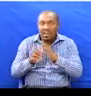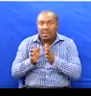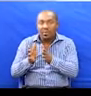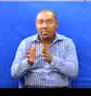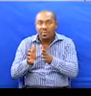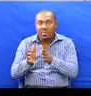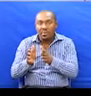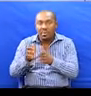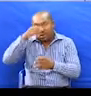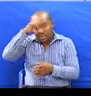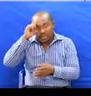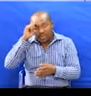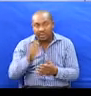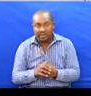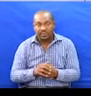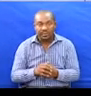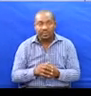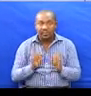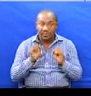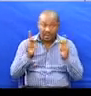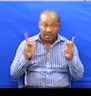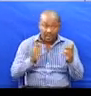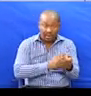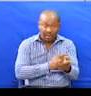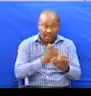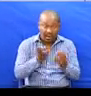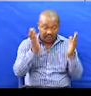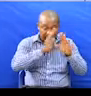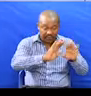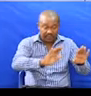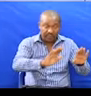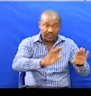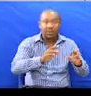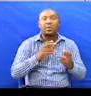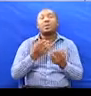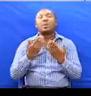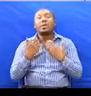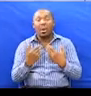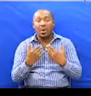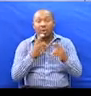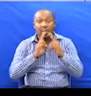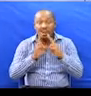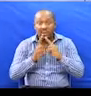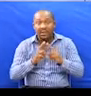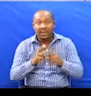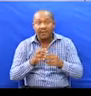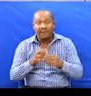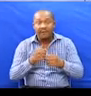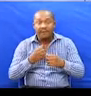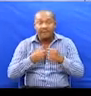temperature. Okay, after having the property, now let us discuss the functions